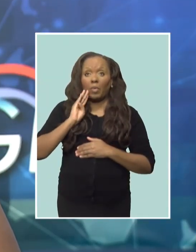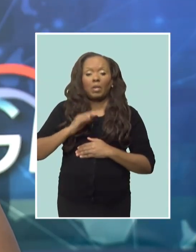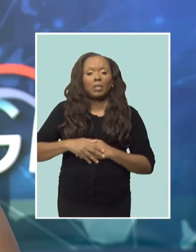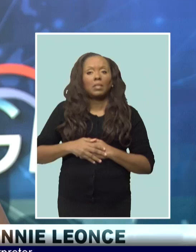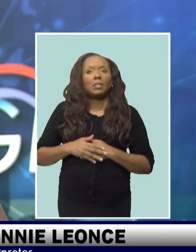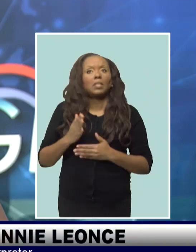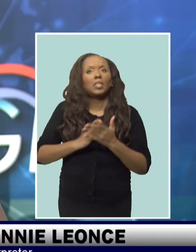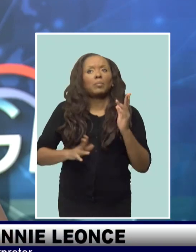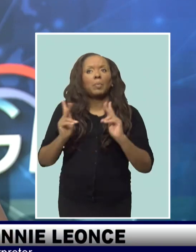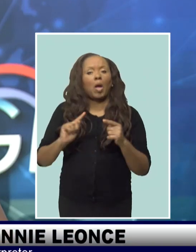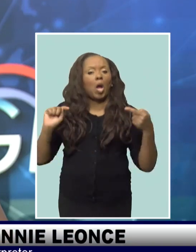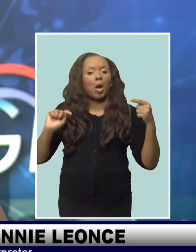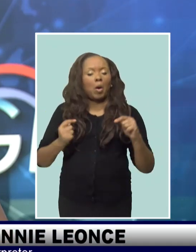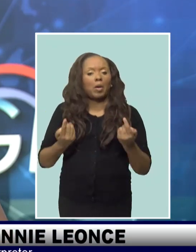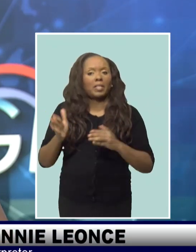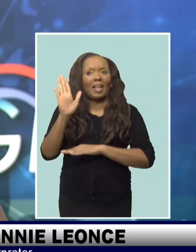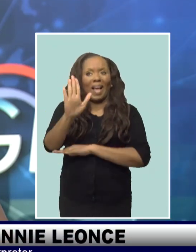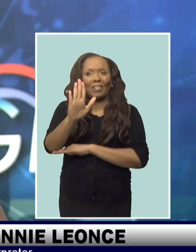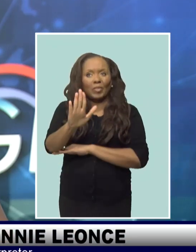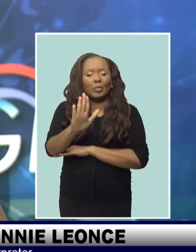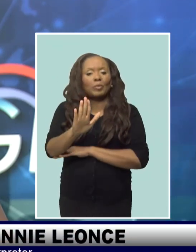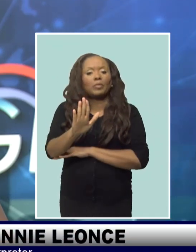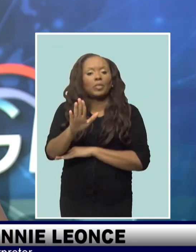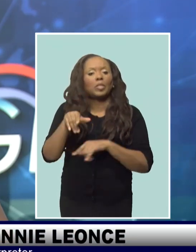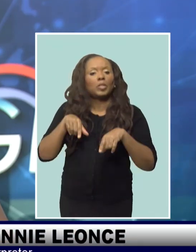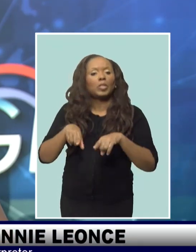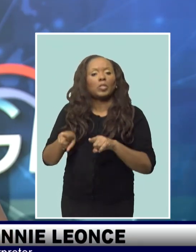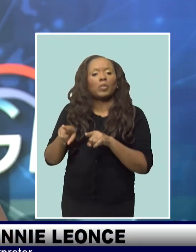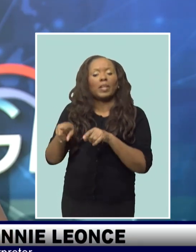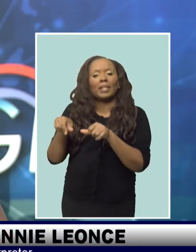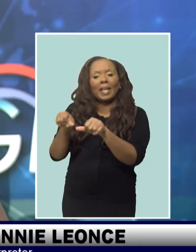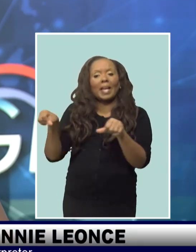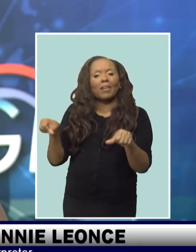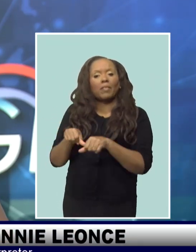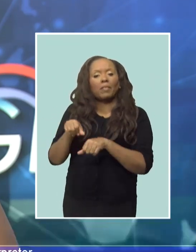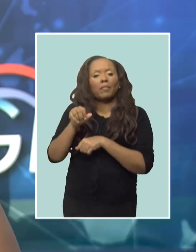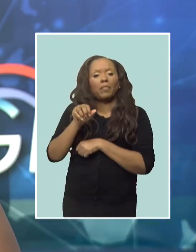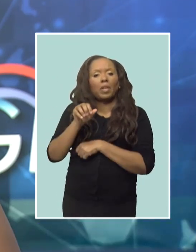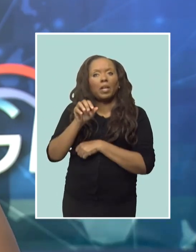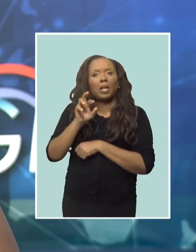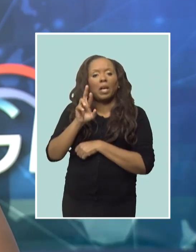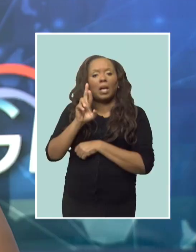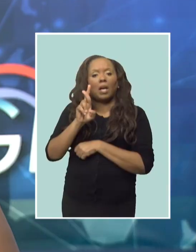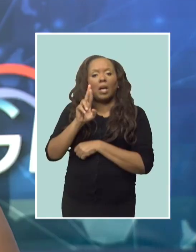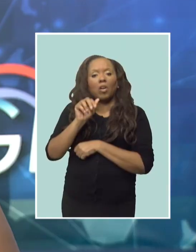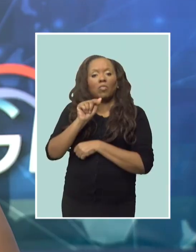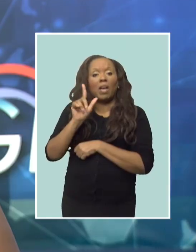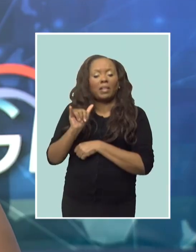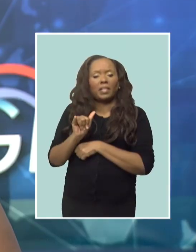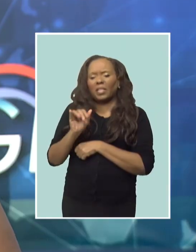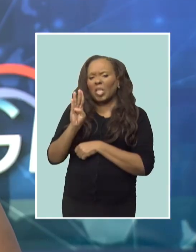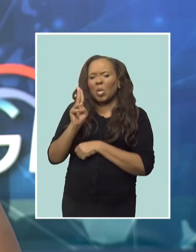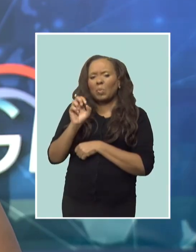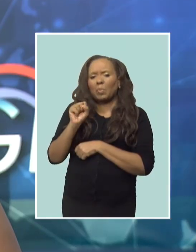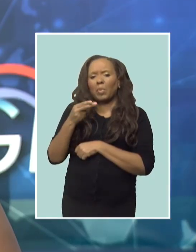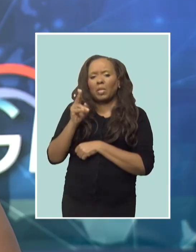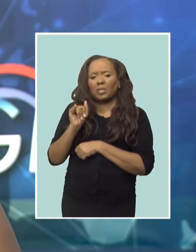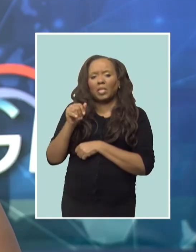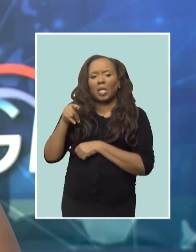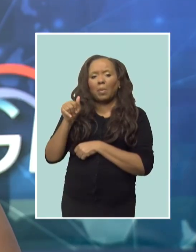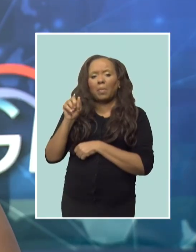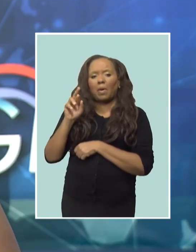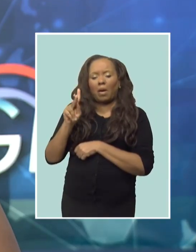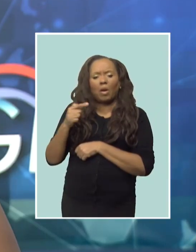Stages rally. A vehicle driven by one of the competitors skidded off the roadway and plowed into a group of spectators. The video obtained